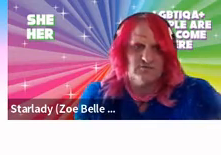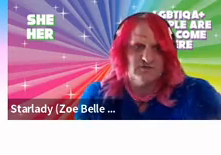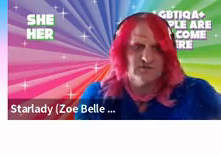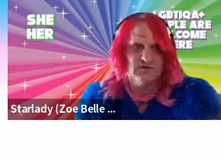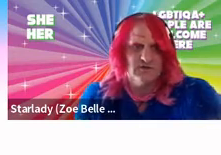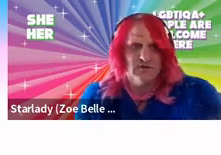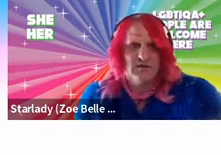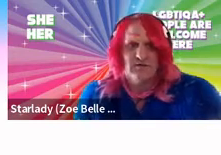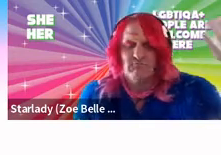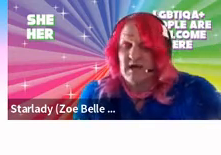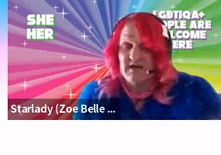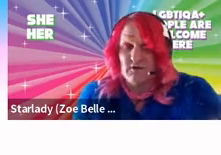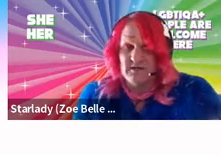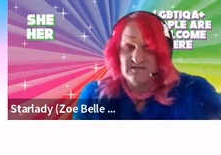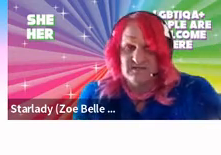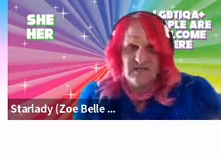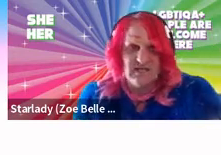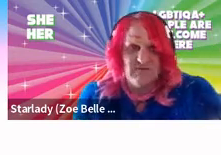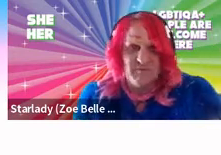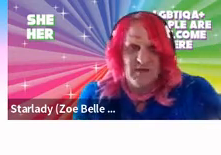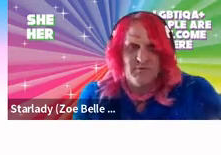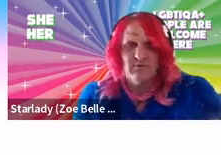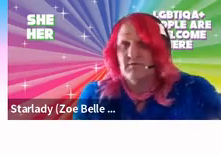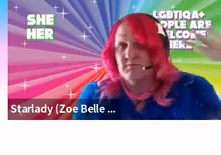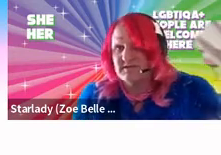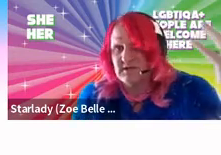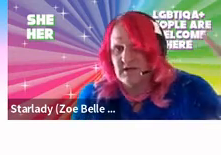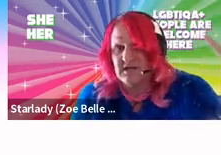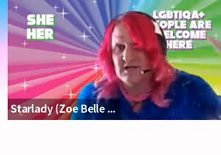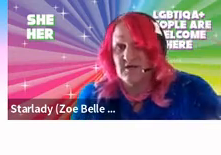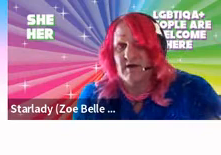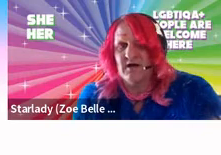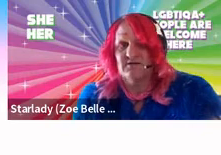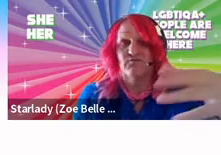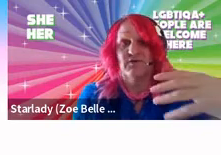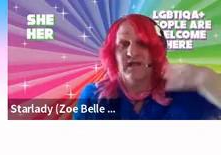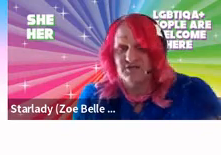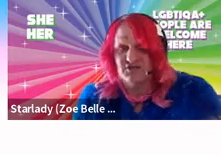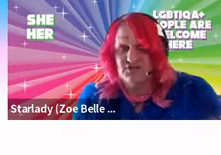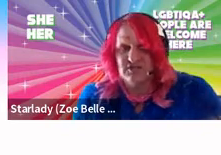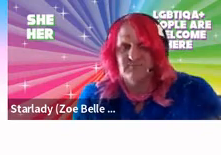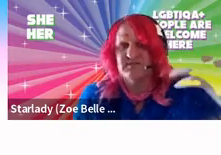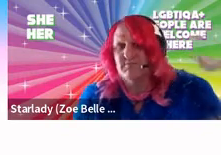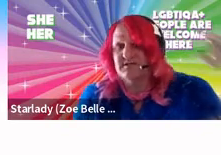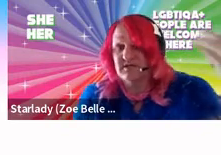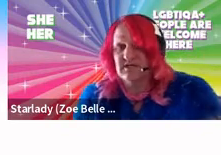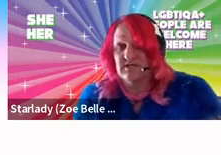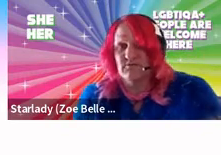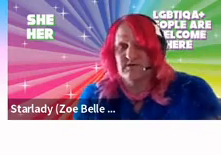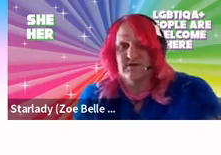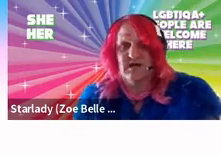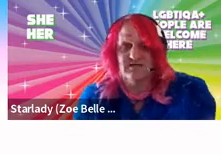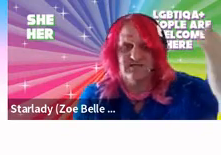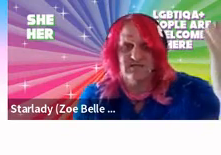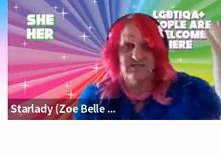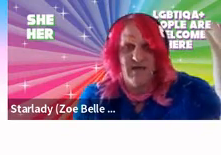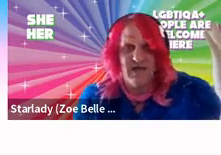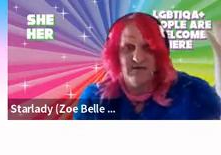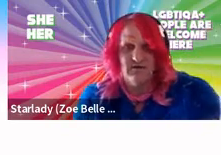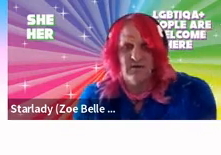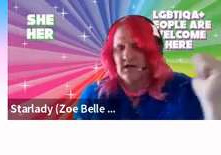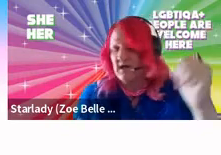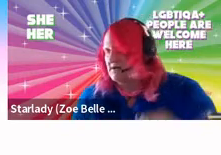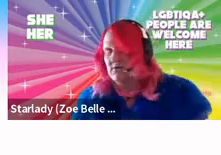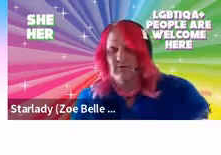and to children, that we deceive people, in particular in and around relationships, in particular with